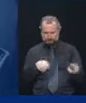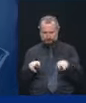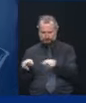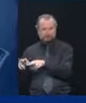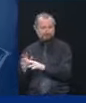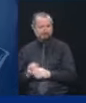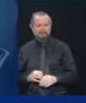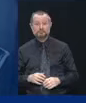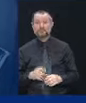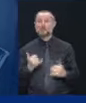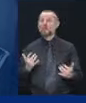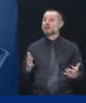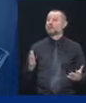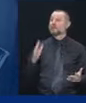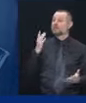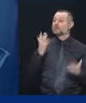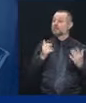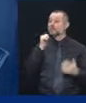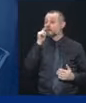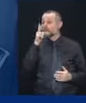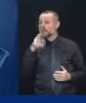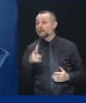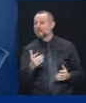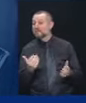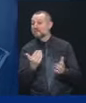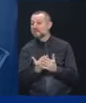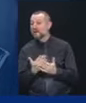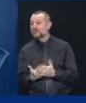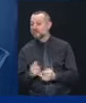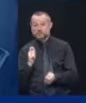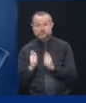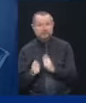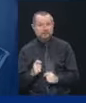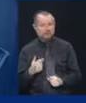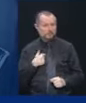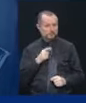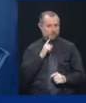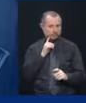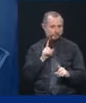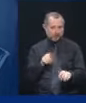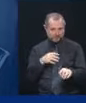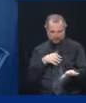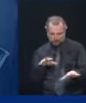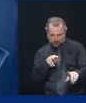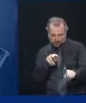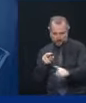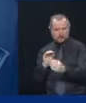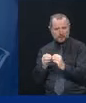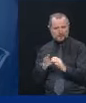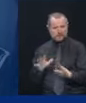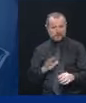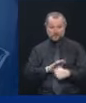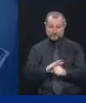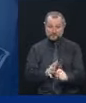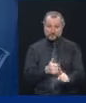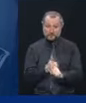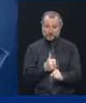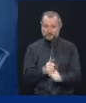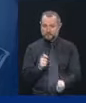may change tomorrow, and then we will change with the facts. The enemy changes tactics, we adjust with the